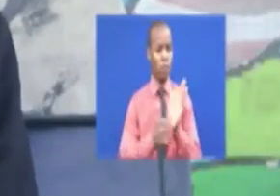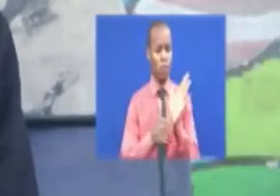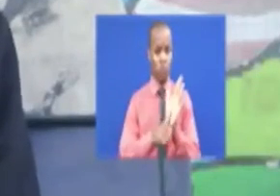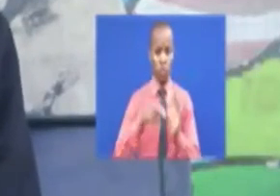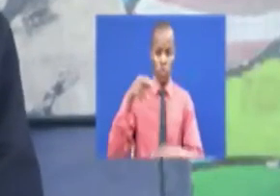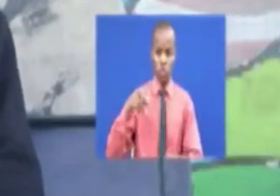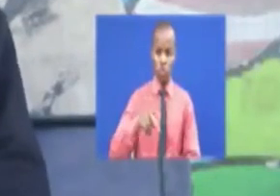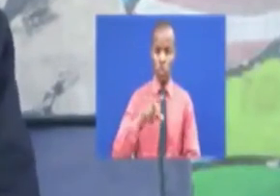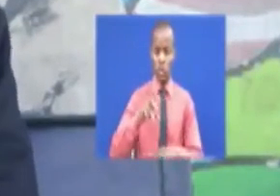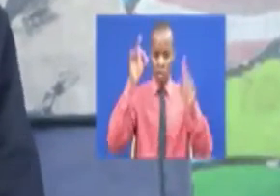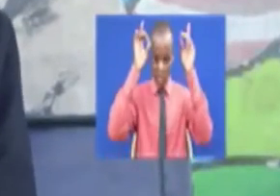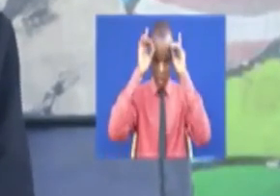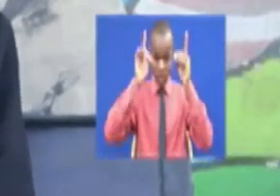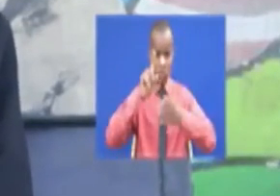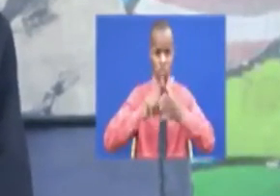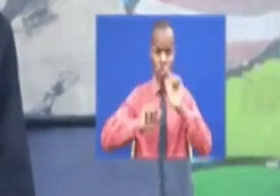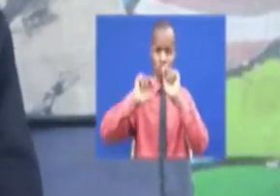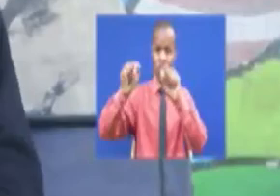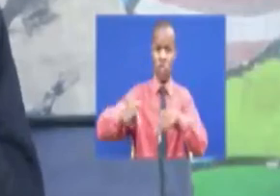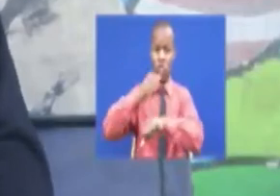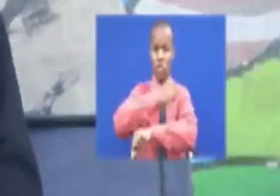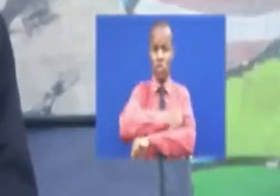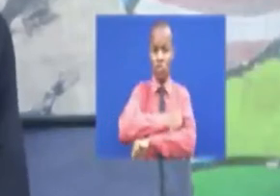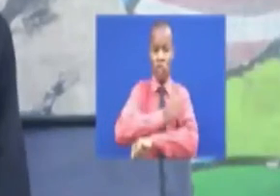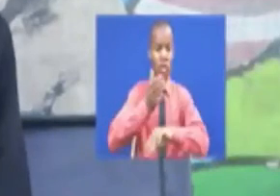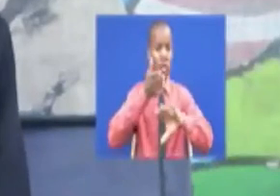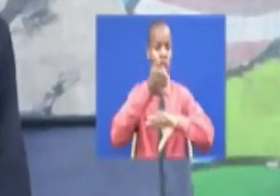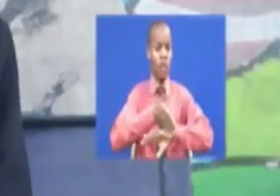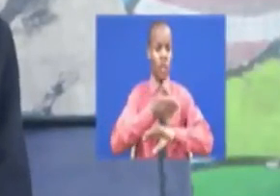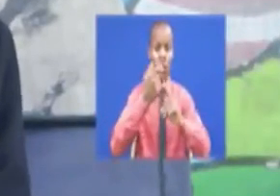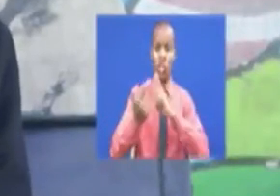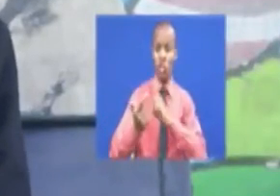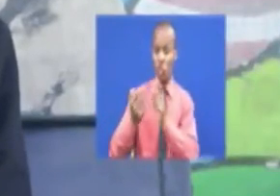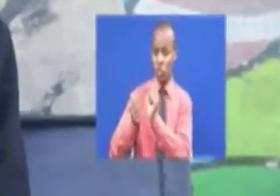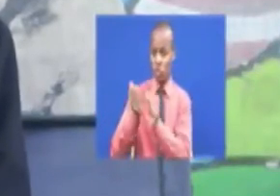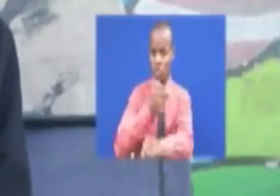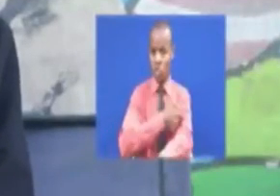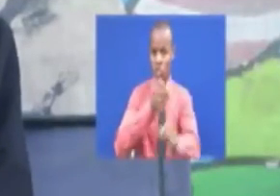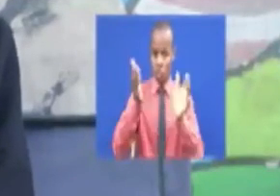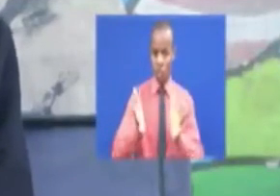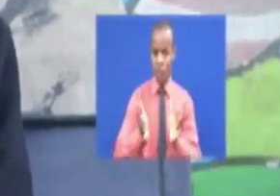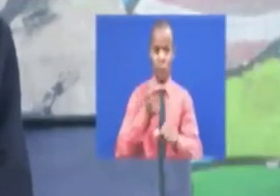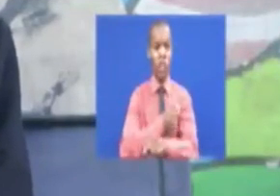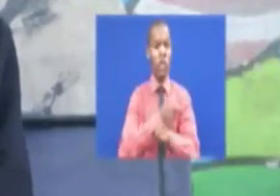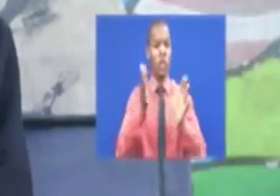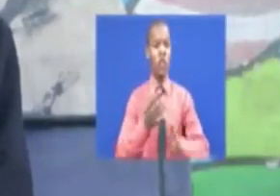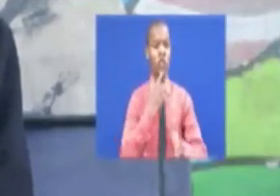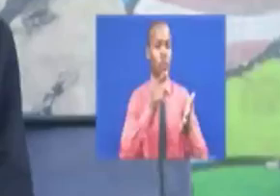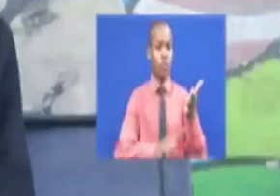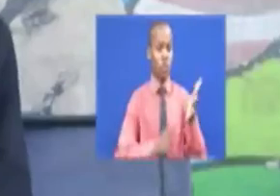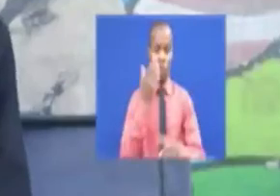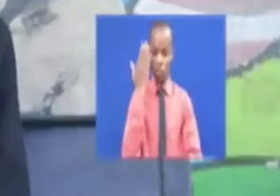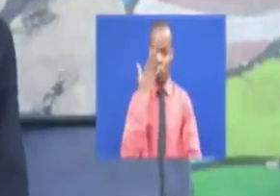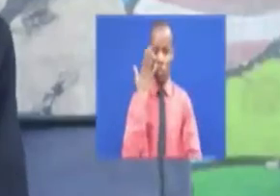Ndio tukaamua sasa tumpeleke shule. Special after tumeshaambiwa na daktari ako na autism ndio tukaanza kutafuta shule.